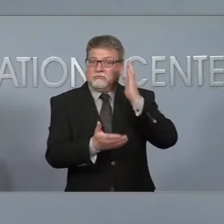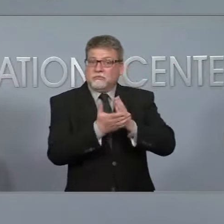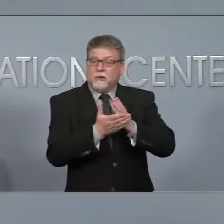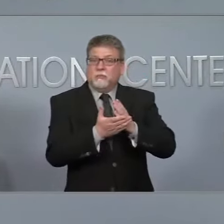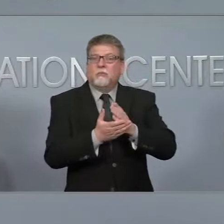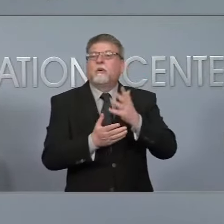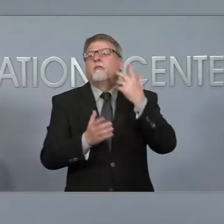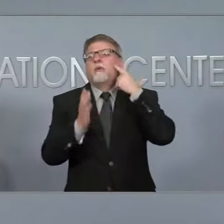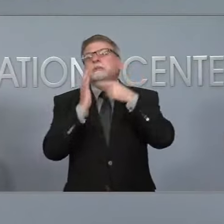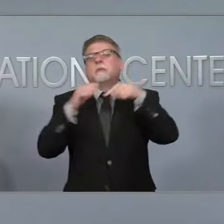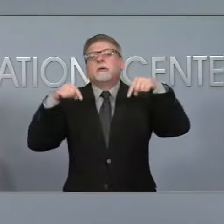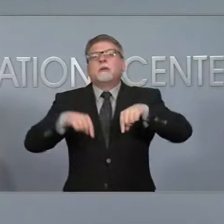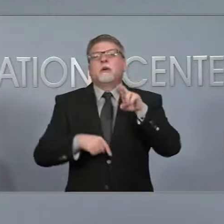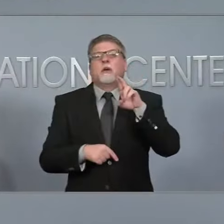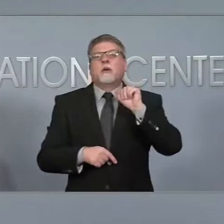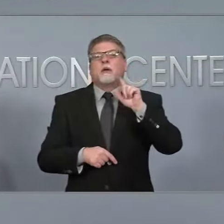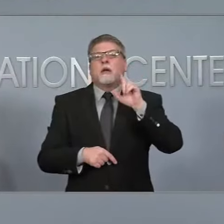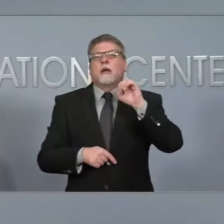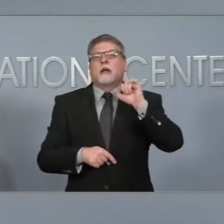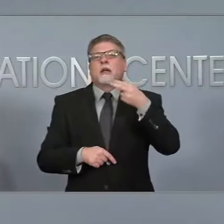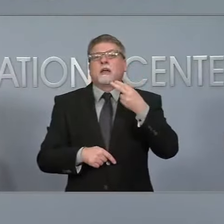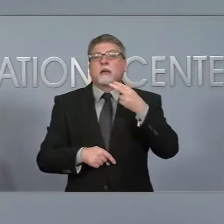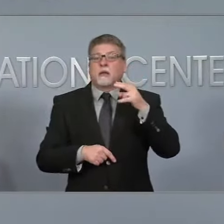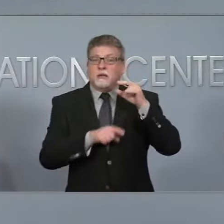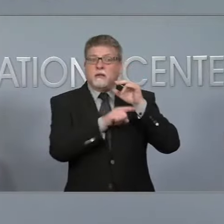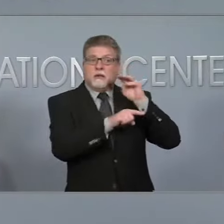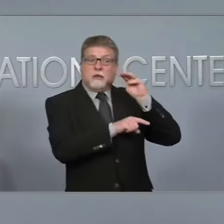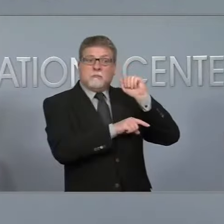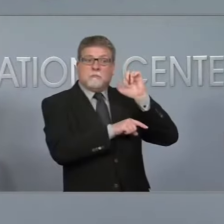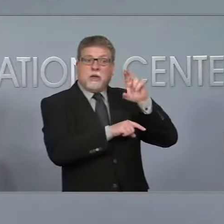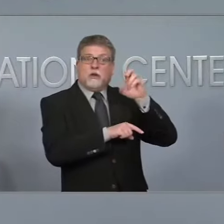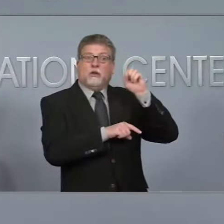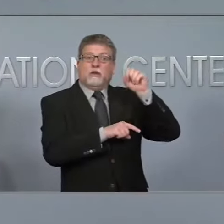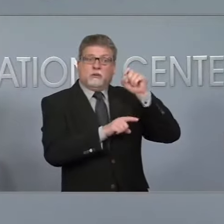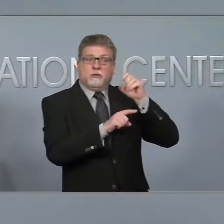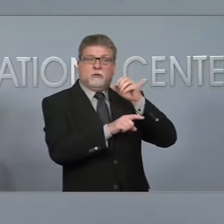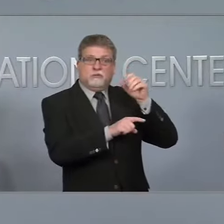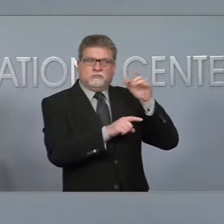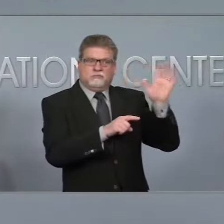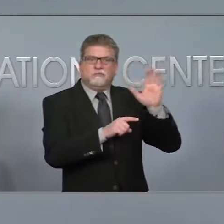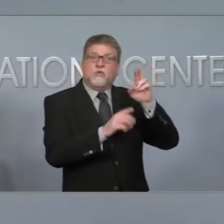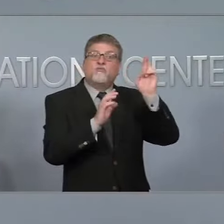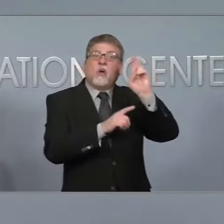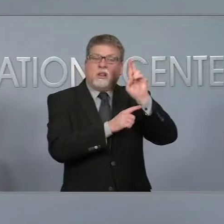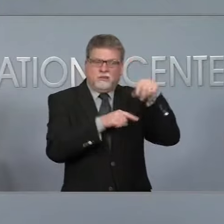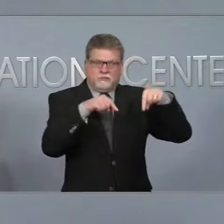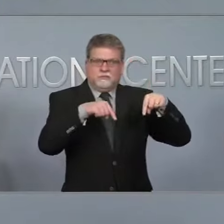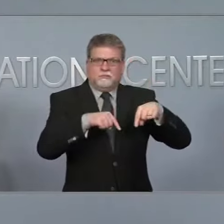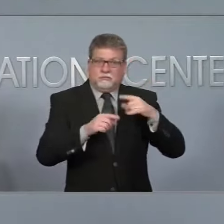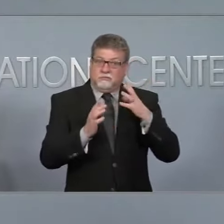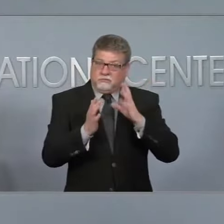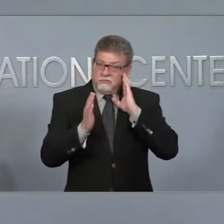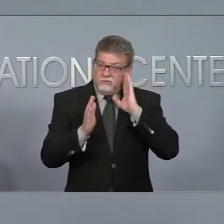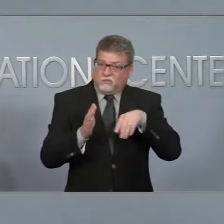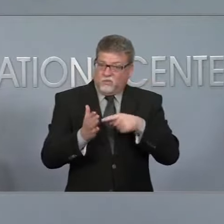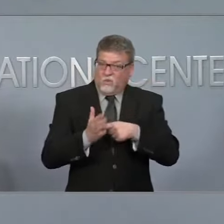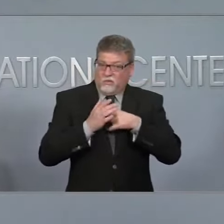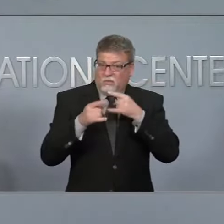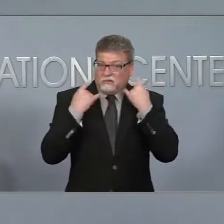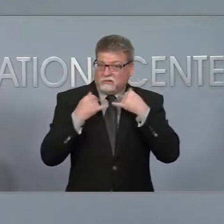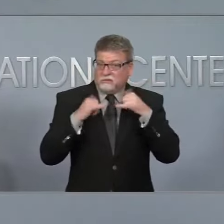Raleigh Mayor Mary Ann Baldwin make that announcement tonight? Should she wait till next week, next month?